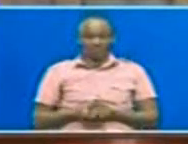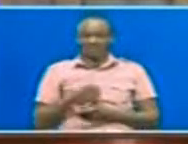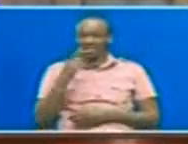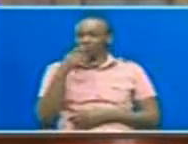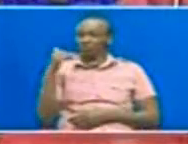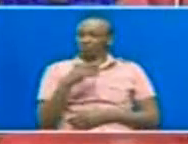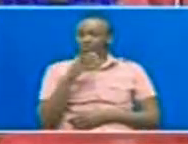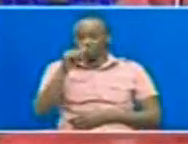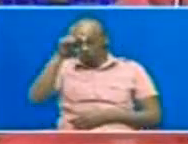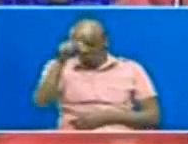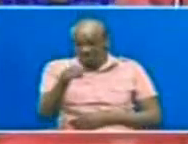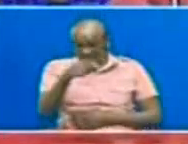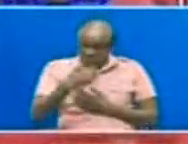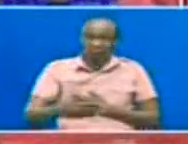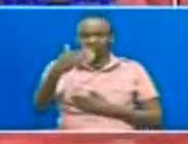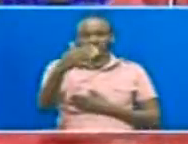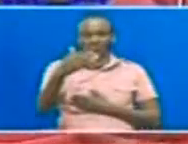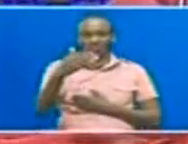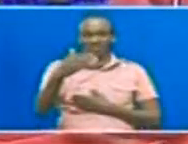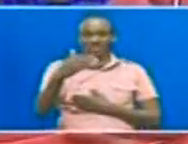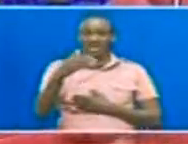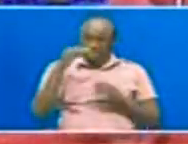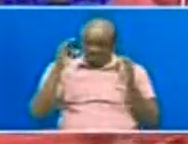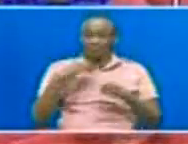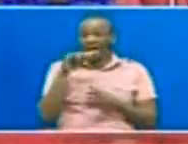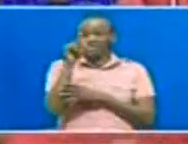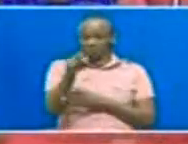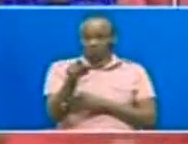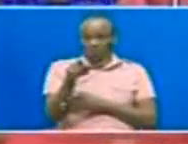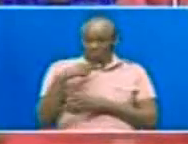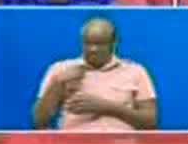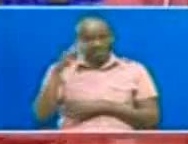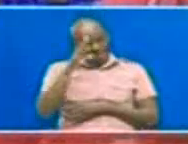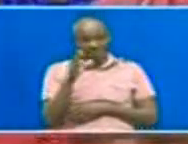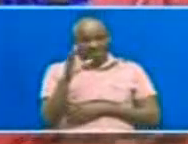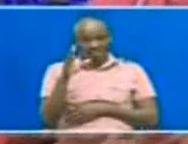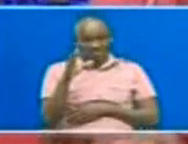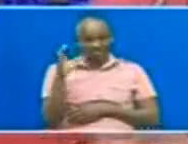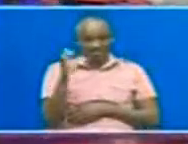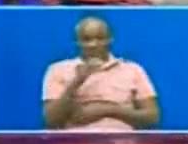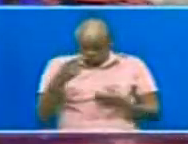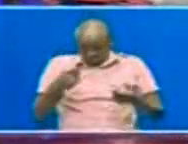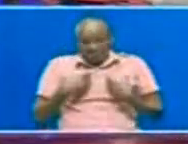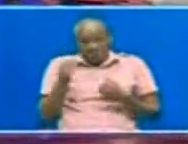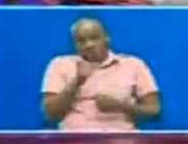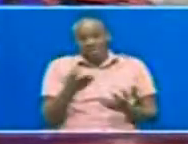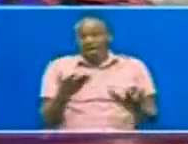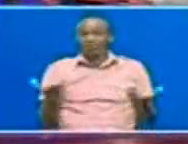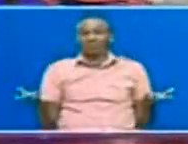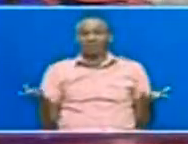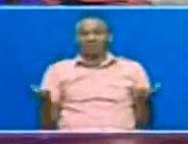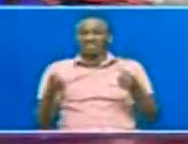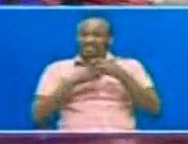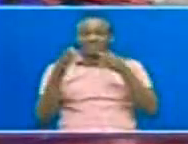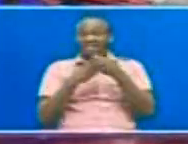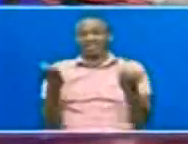Nikasema, now from today, if I ask you, because me I've never, and you see how I'm old, I'm now